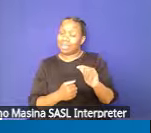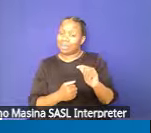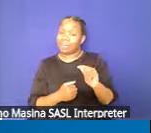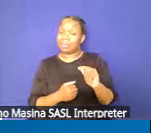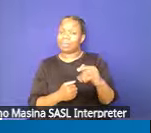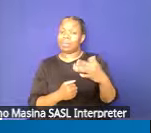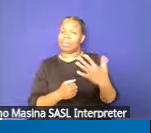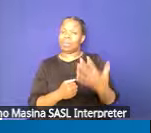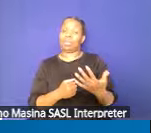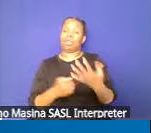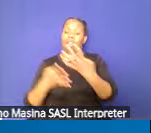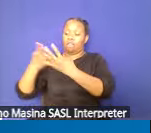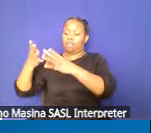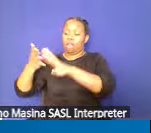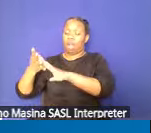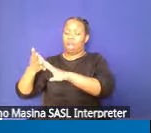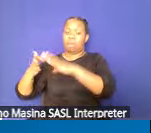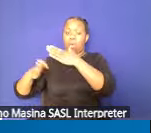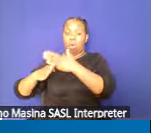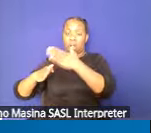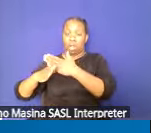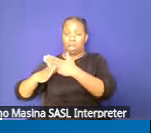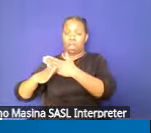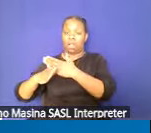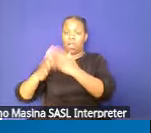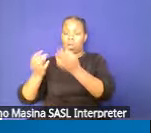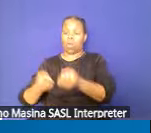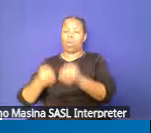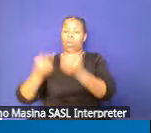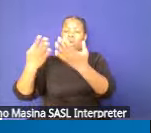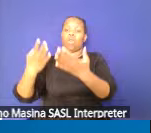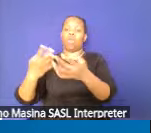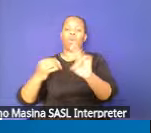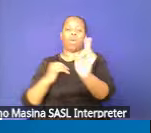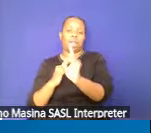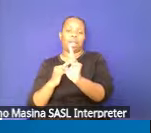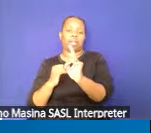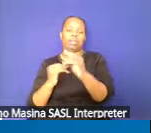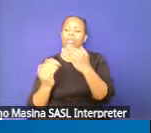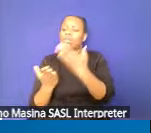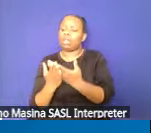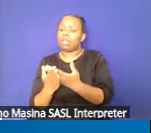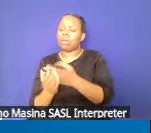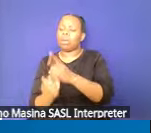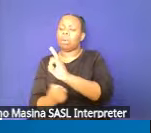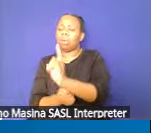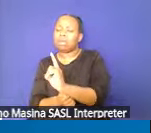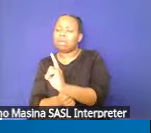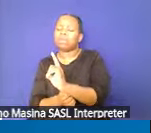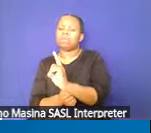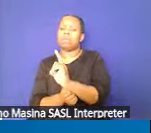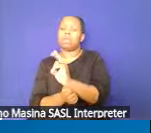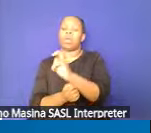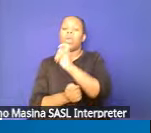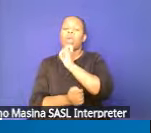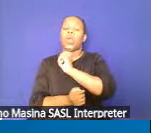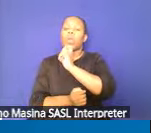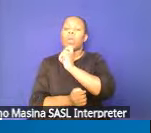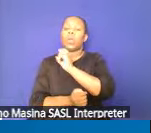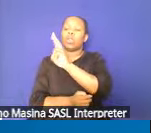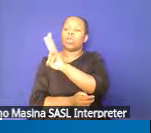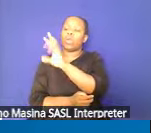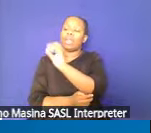sort of framework, we give a distinctive capabilities. We using the 20